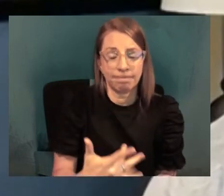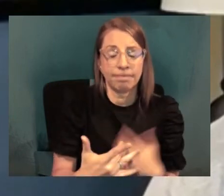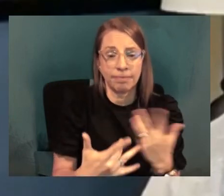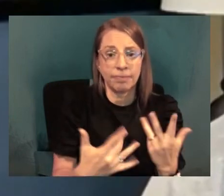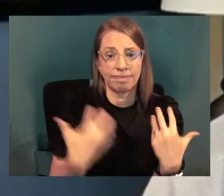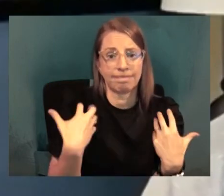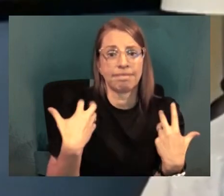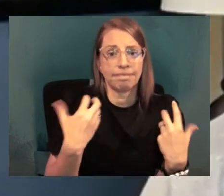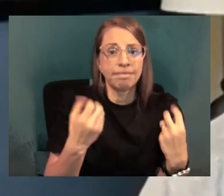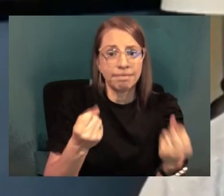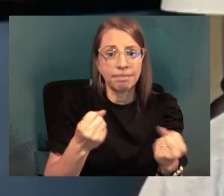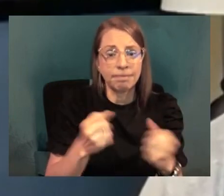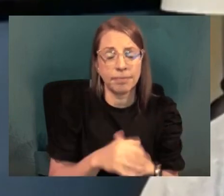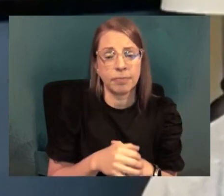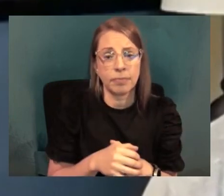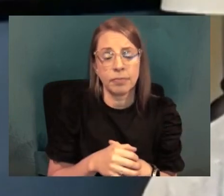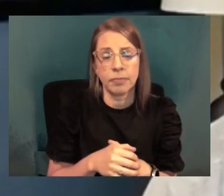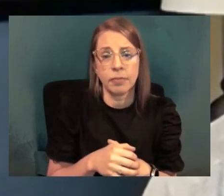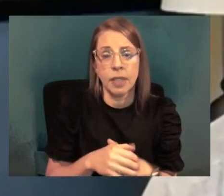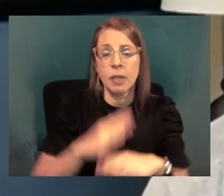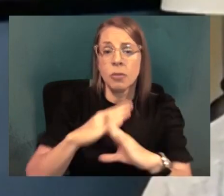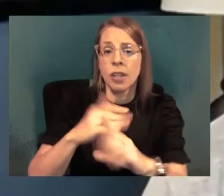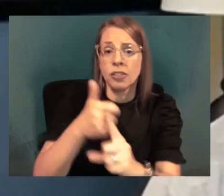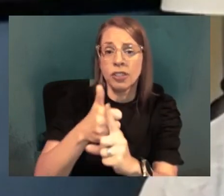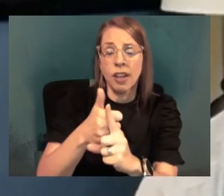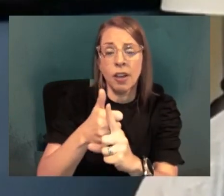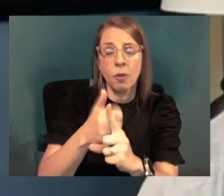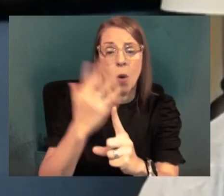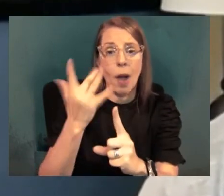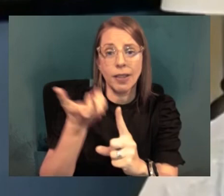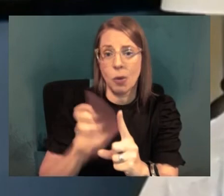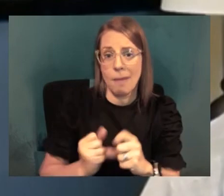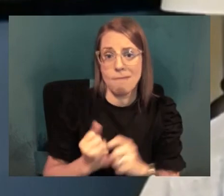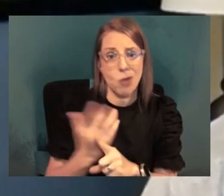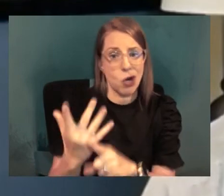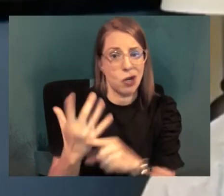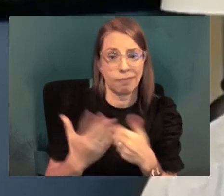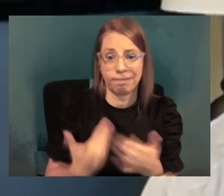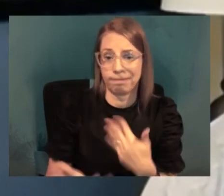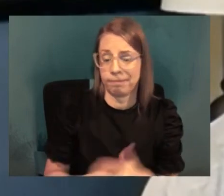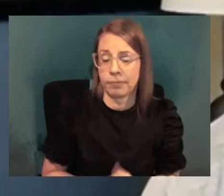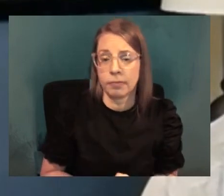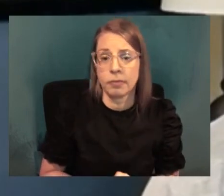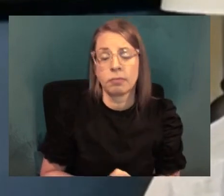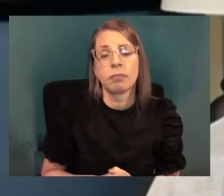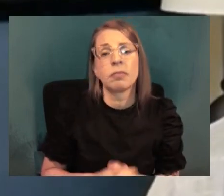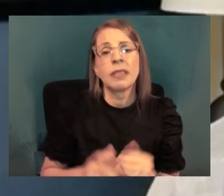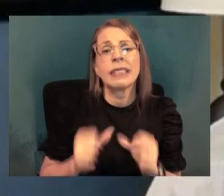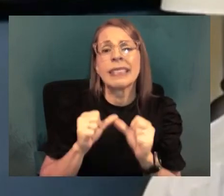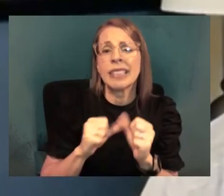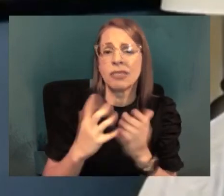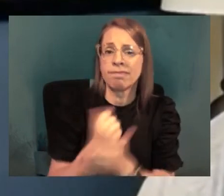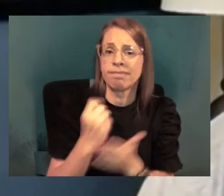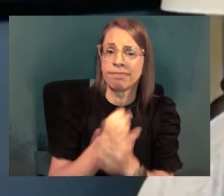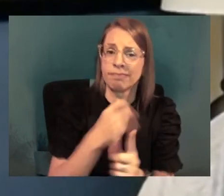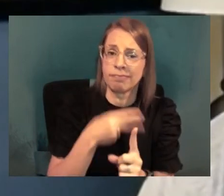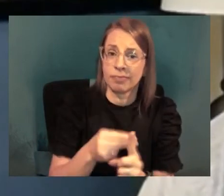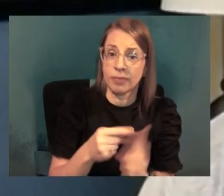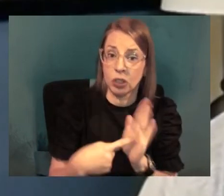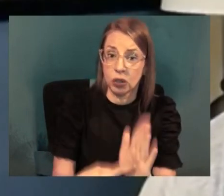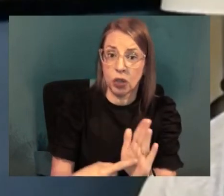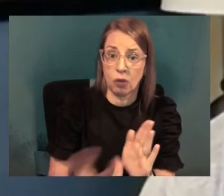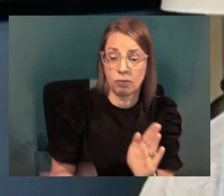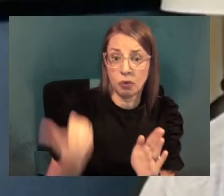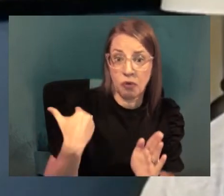with that. But protect yourself so you don't get in that position. And again, continue to go out and get vaccinated. as we showed here early